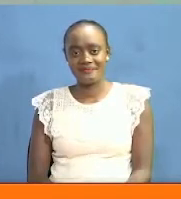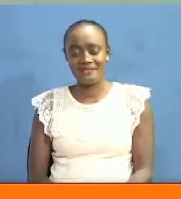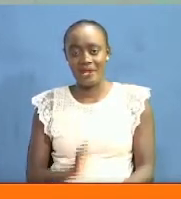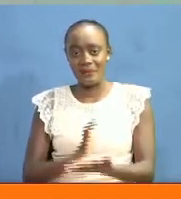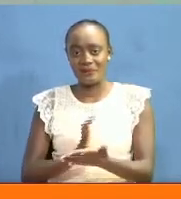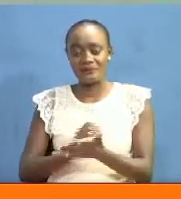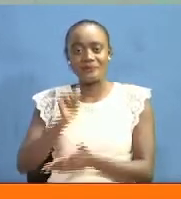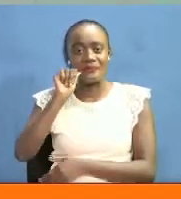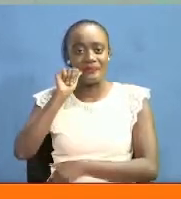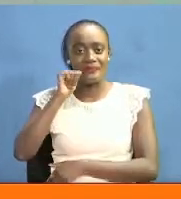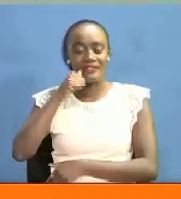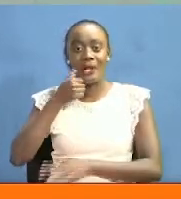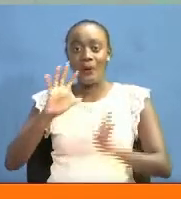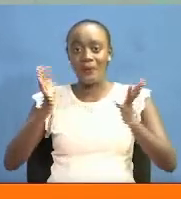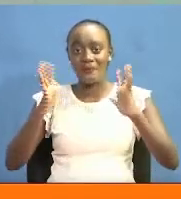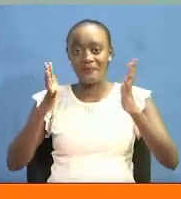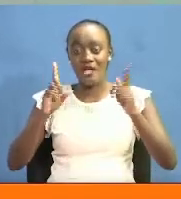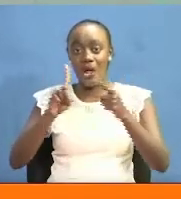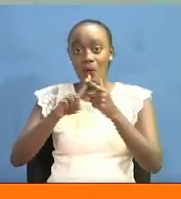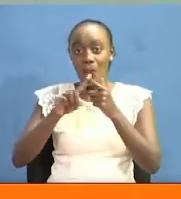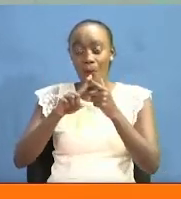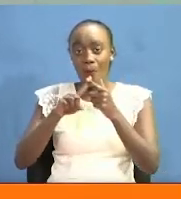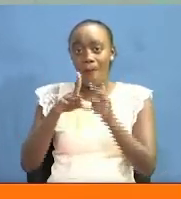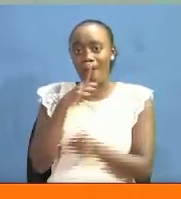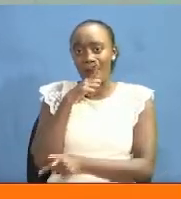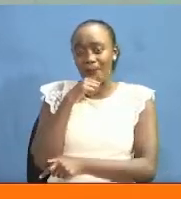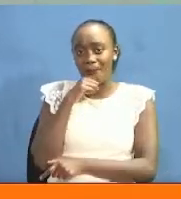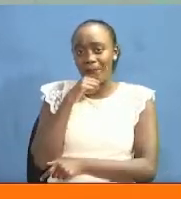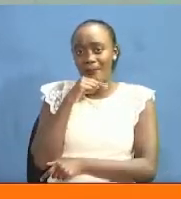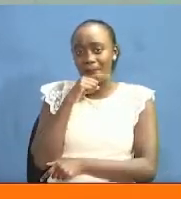Indeed, very nice, Mutegi. And congratulations to Mr. and